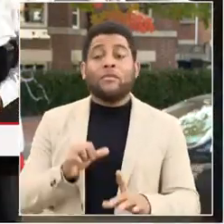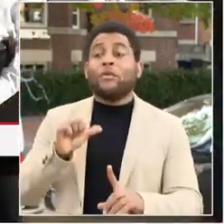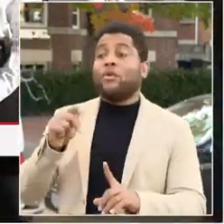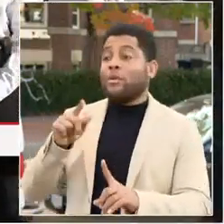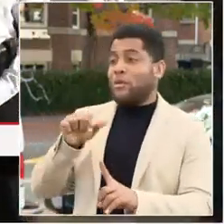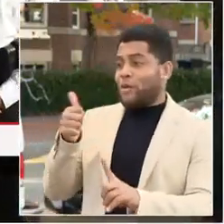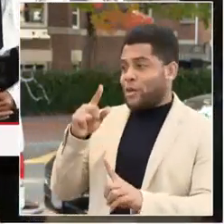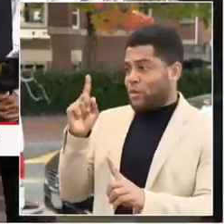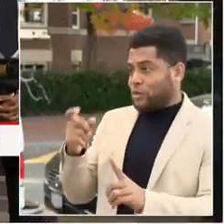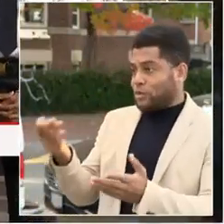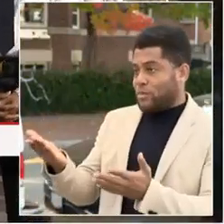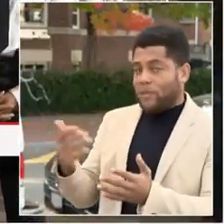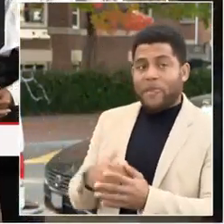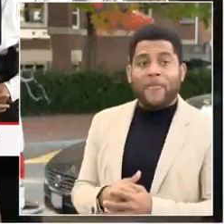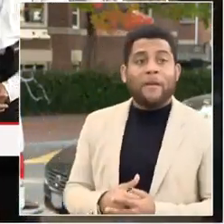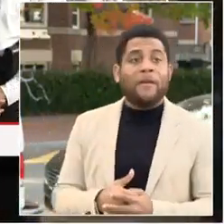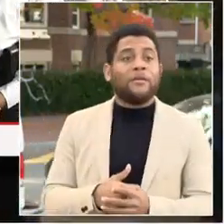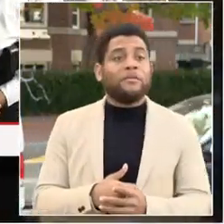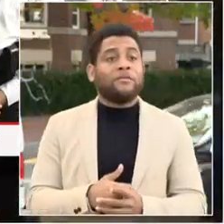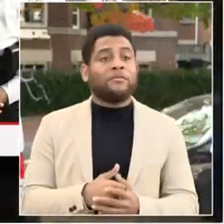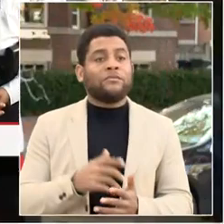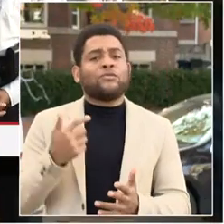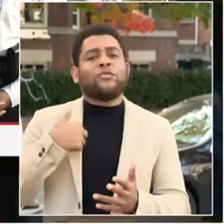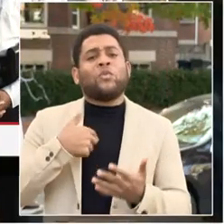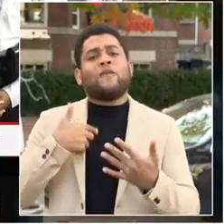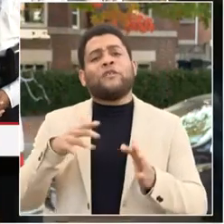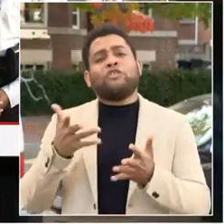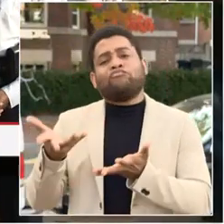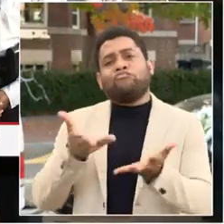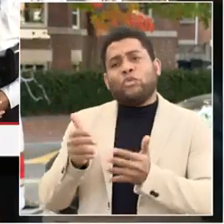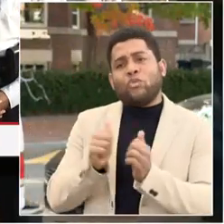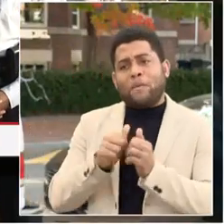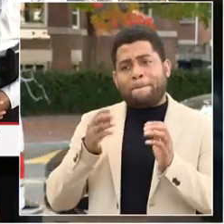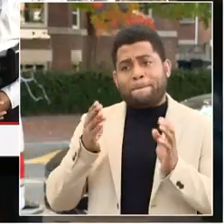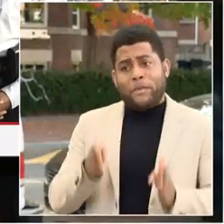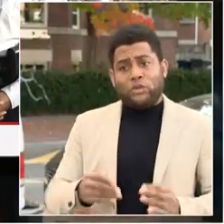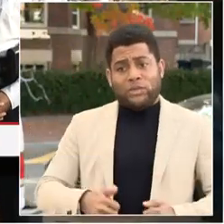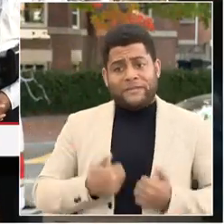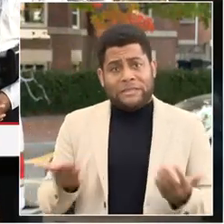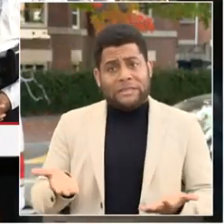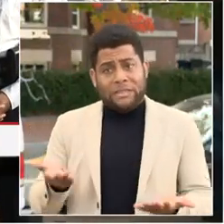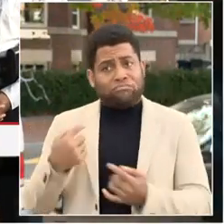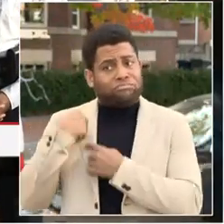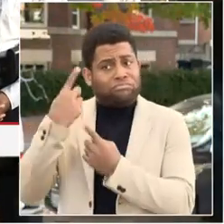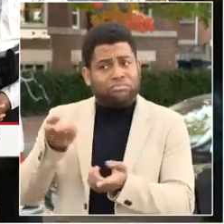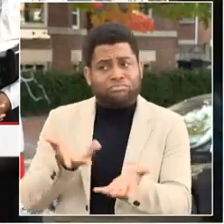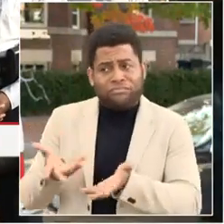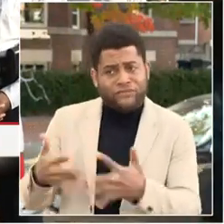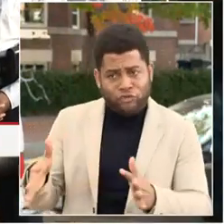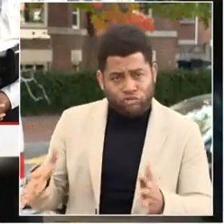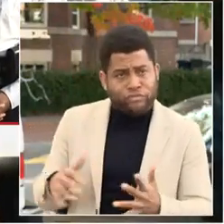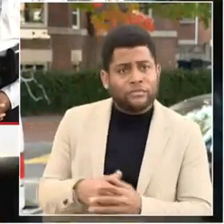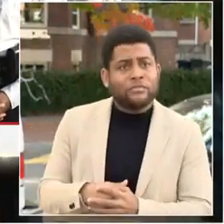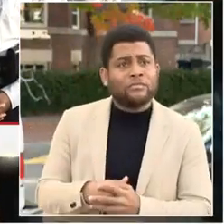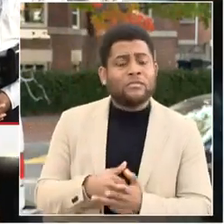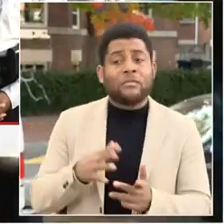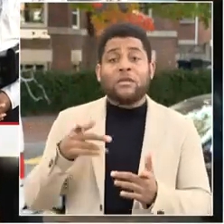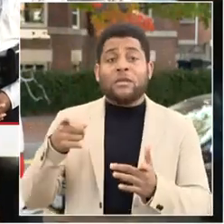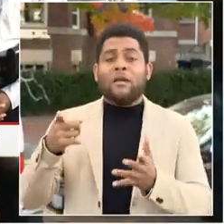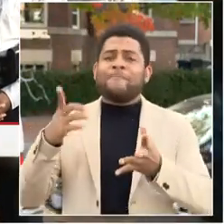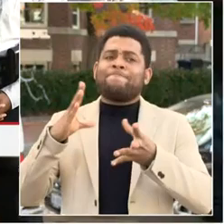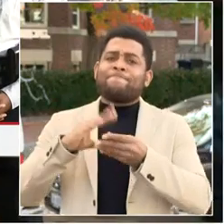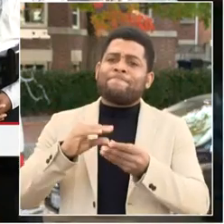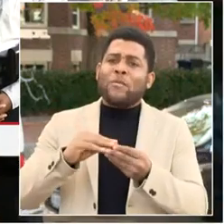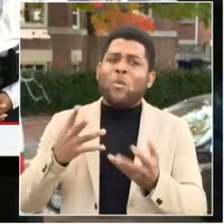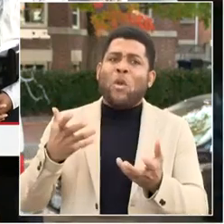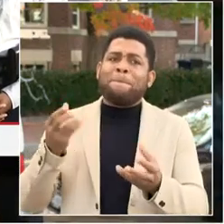and she said that she'd like to see more of a police presence in terms of police walking the neighborhoods and the sidewalks. Is that something that's feasible? If so, what is the timeline